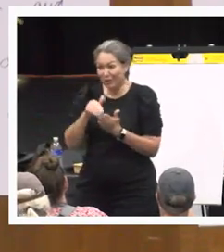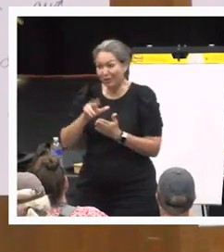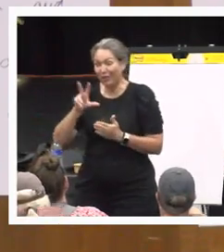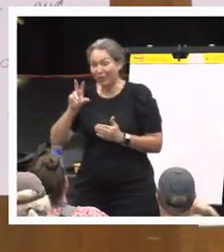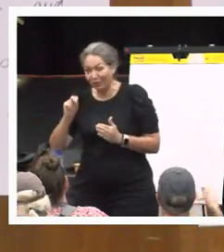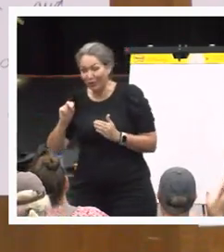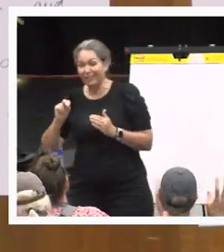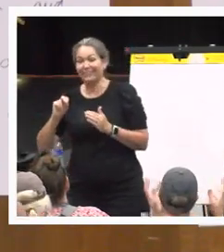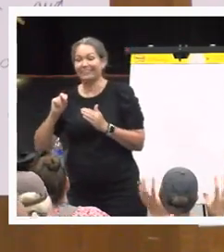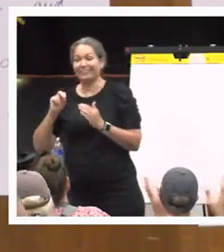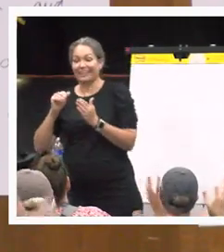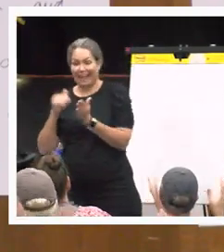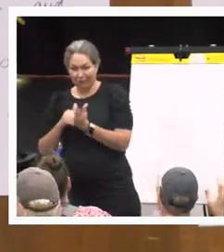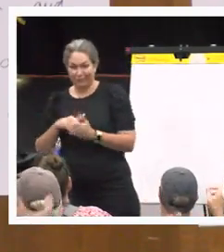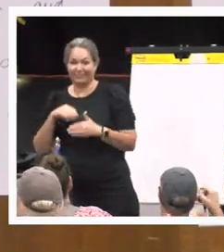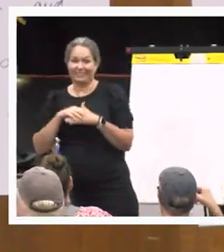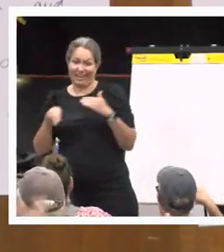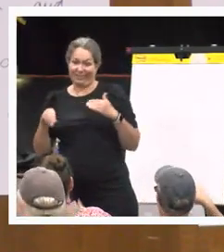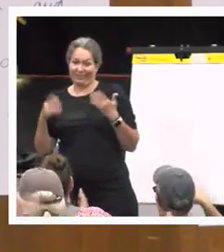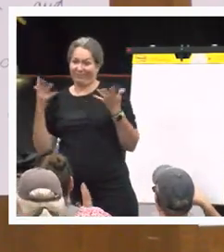$2,030,000 from all of the help of you people.